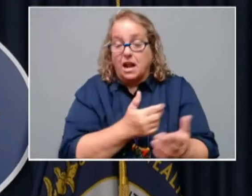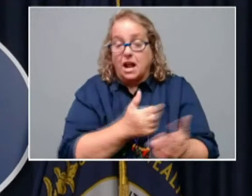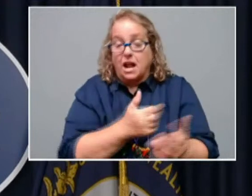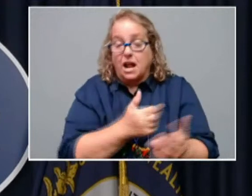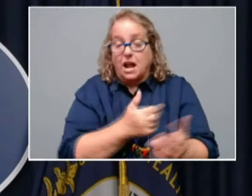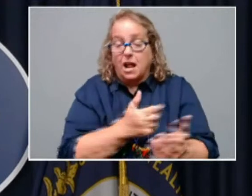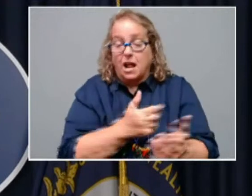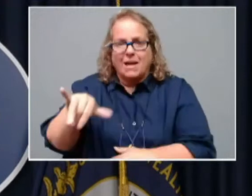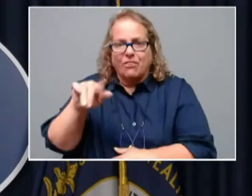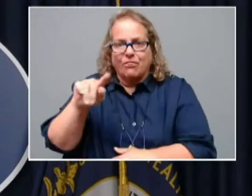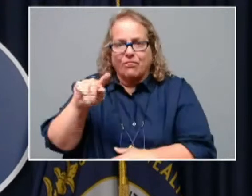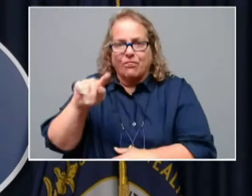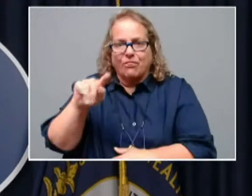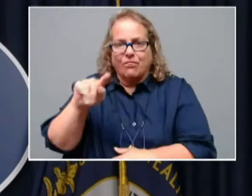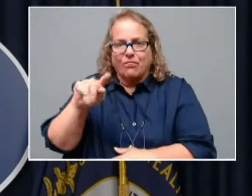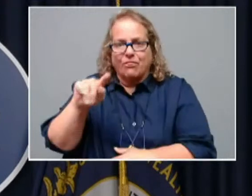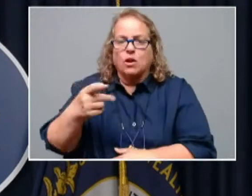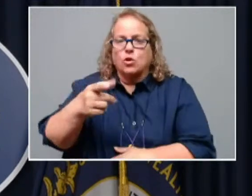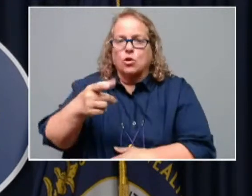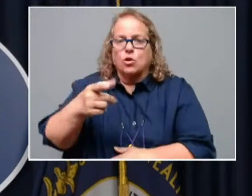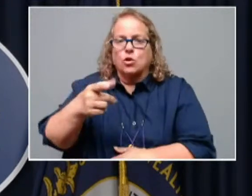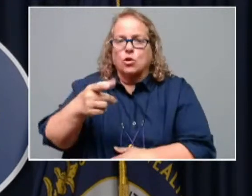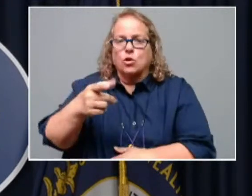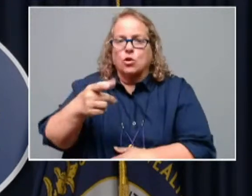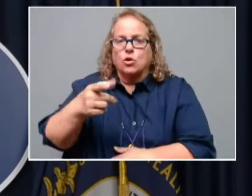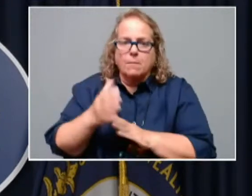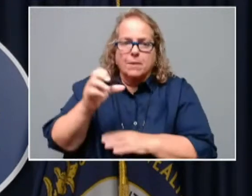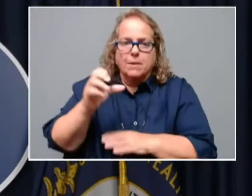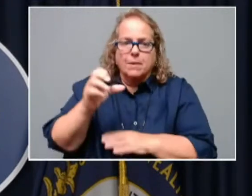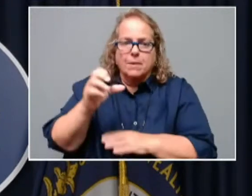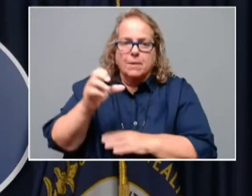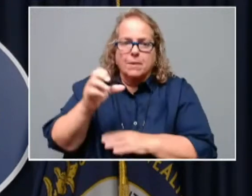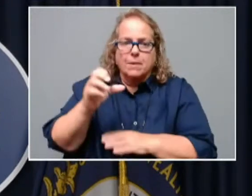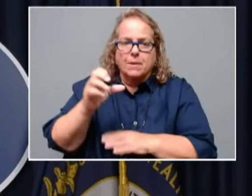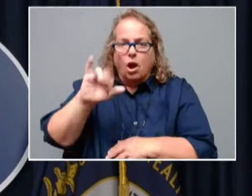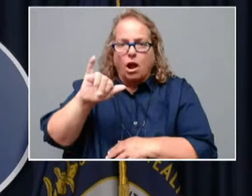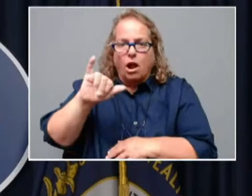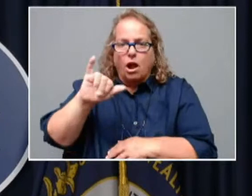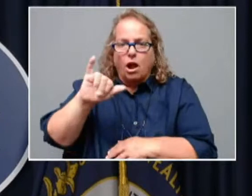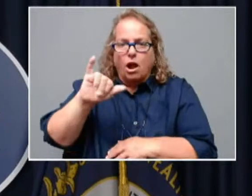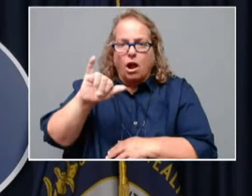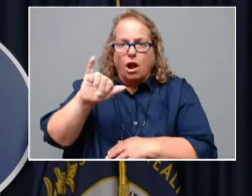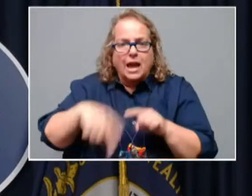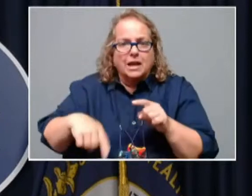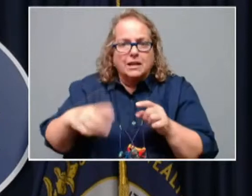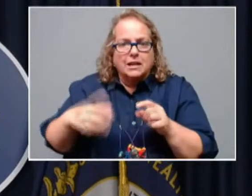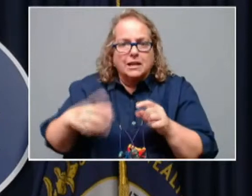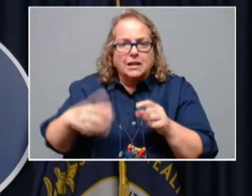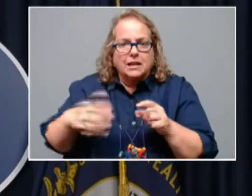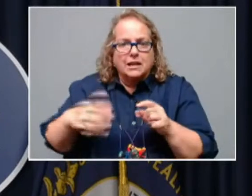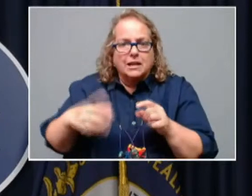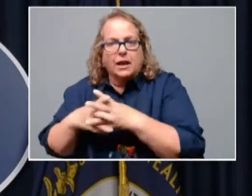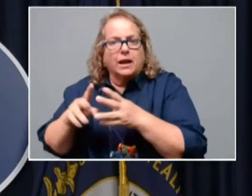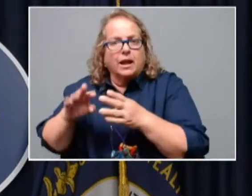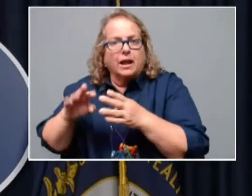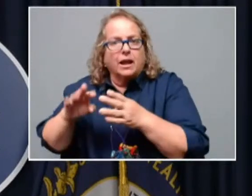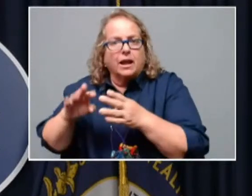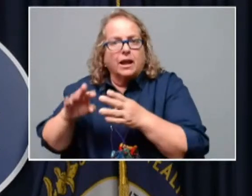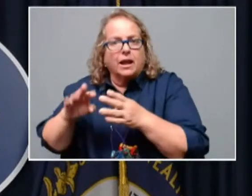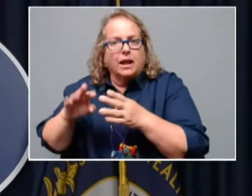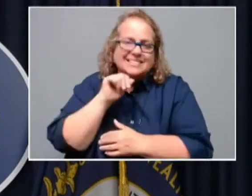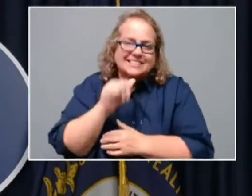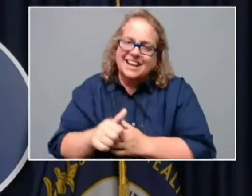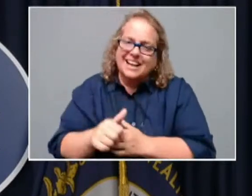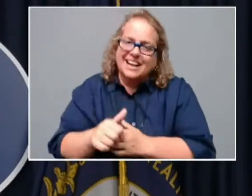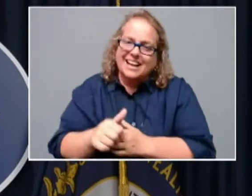sterile. It doesn't. There are 200 million people have been vaccinated. You can see that it hasn't impacted